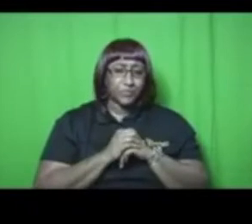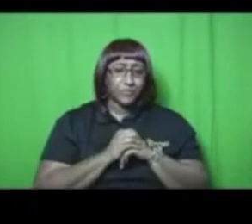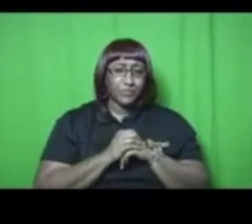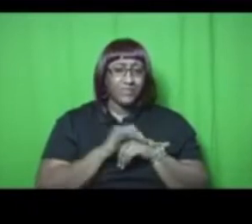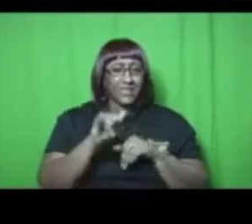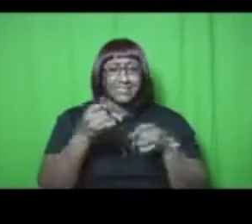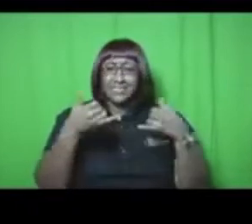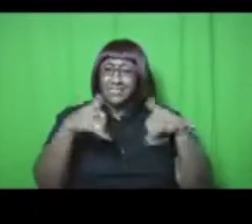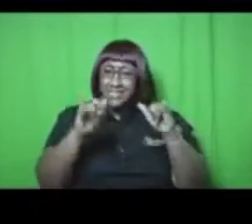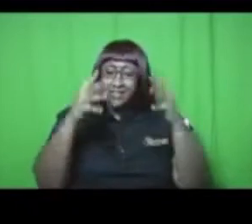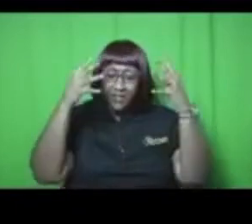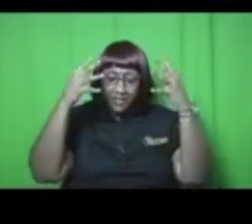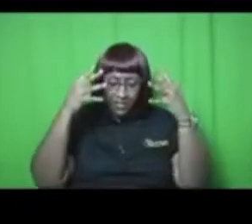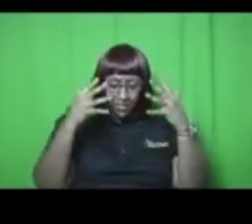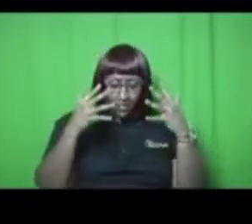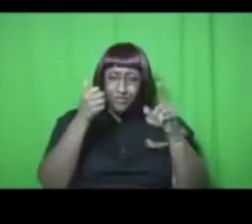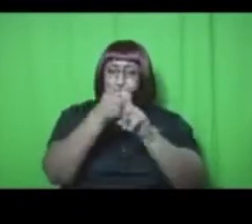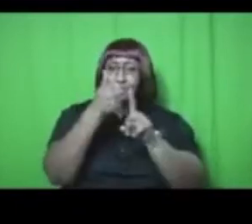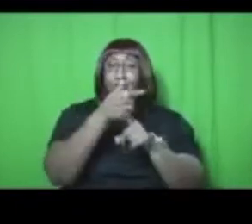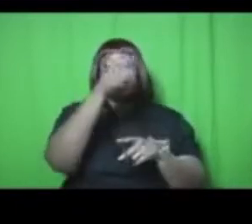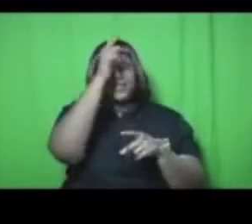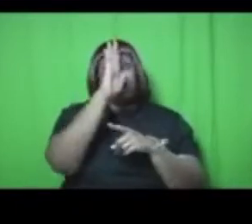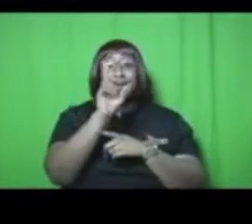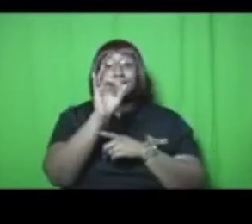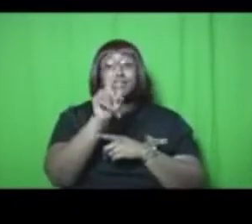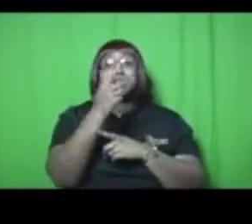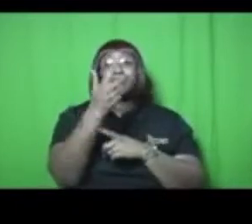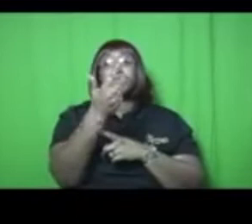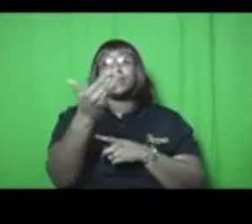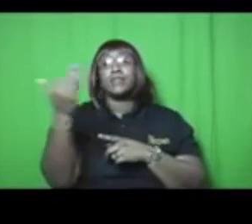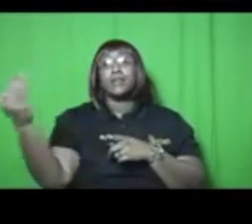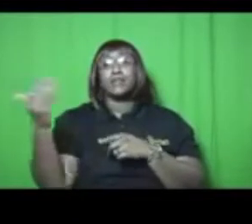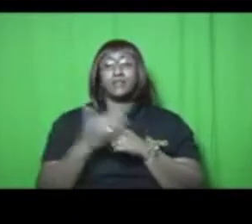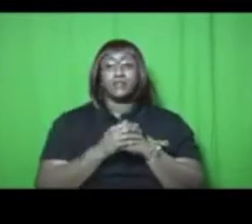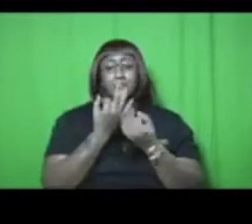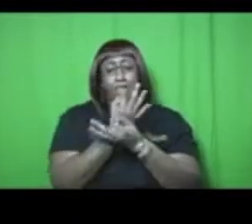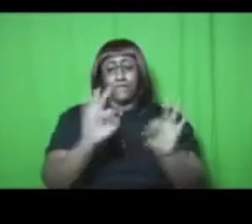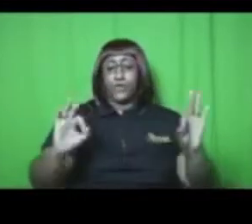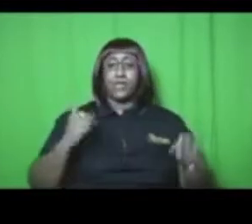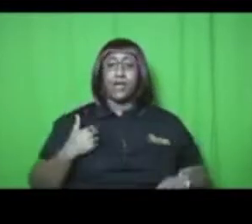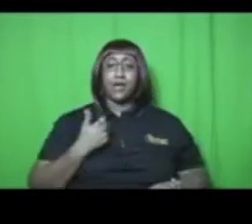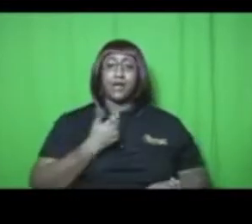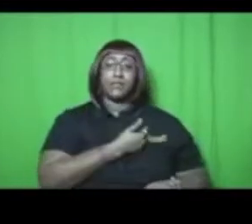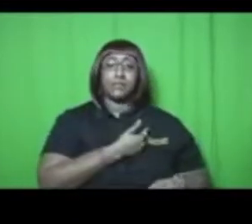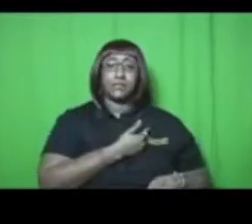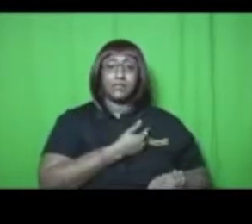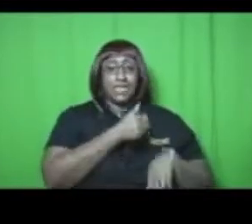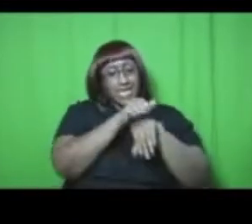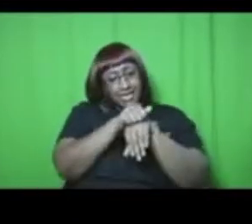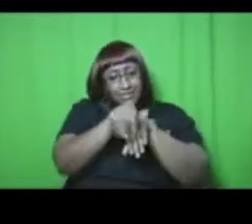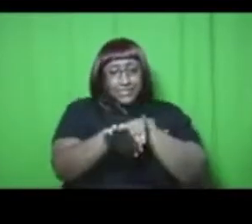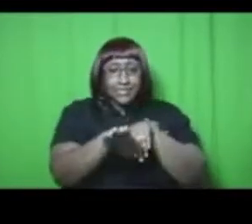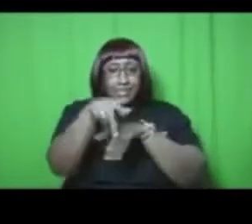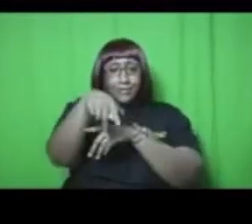And that still weighs heavily on you. So God did three things to free him. And listen, he does these three things to free us. He sent a prophet.